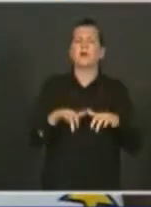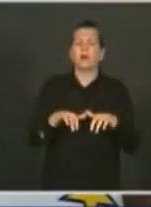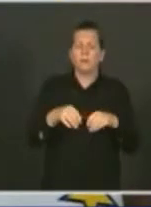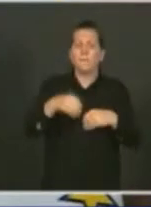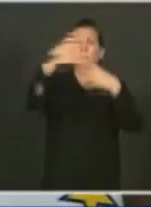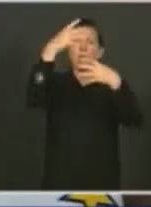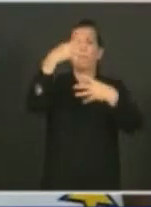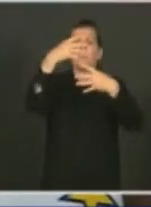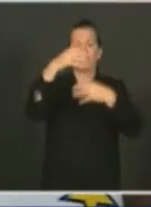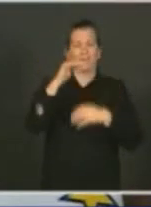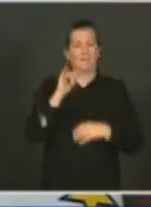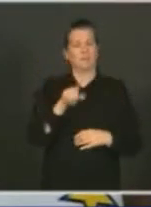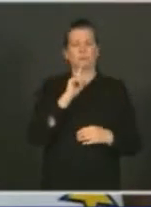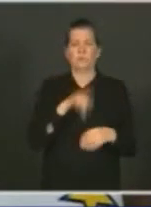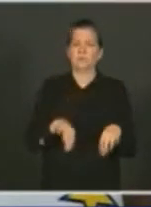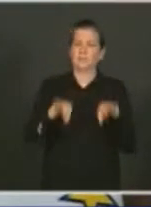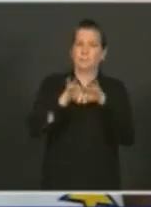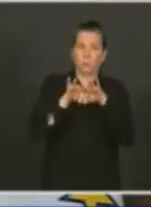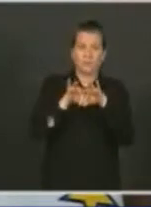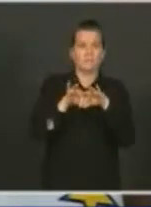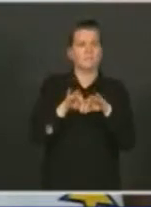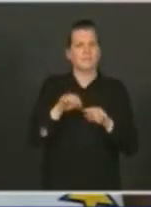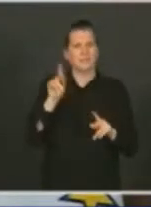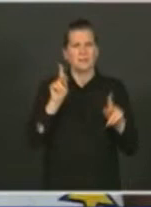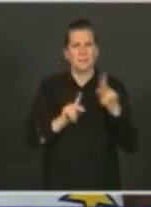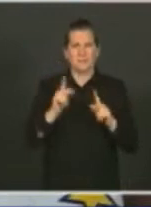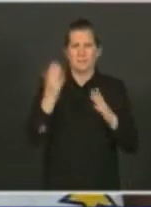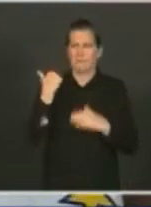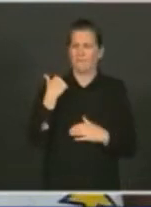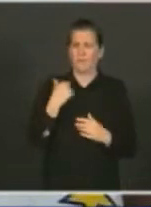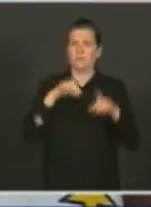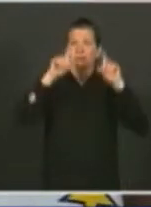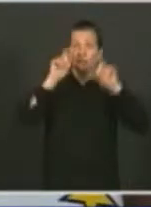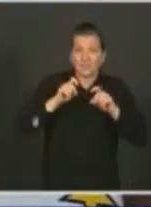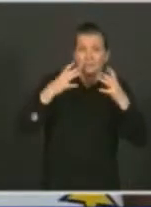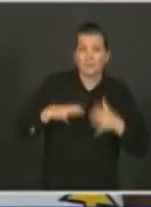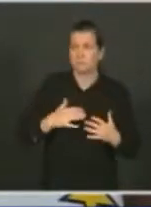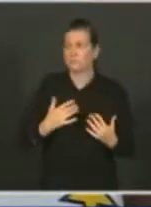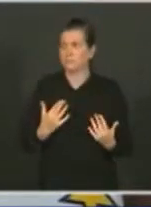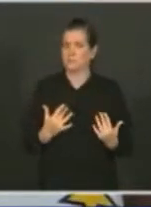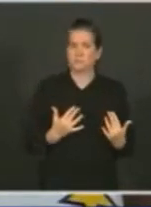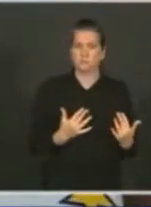key. If you get tested, and particularly if you're positive,